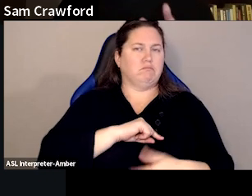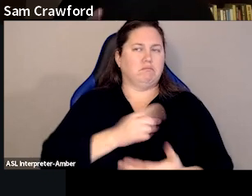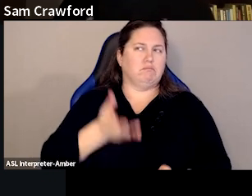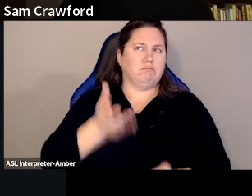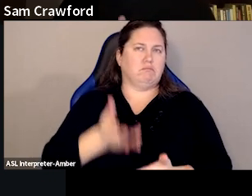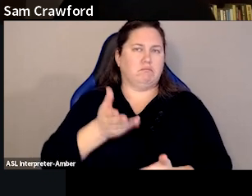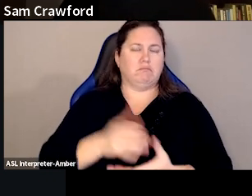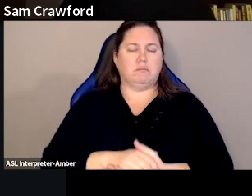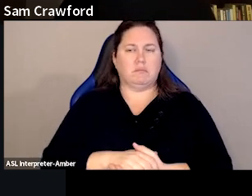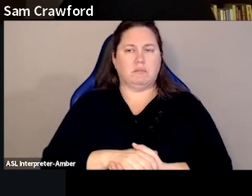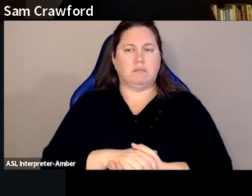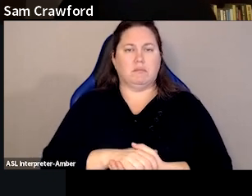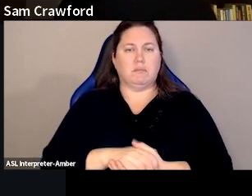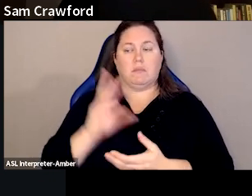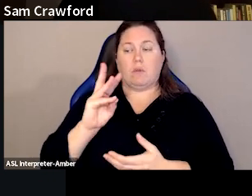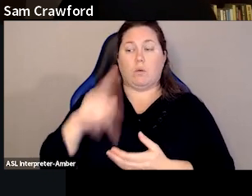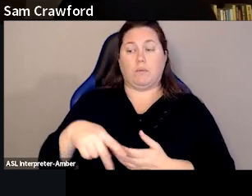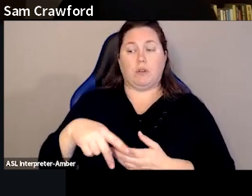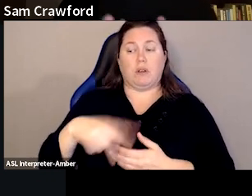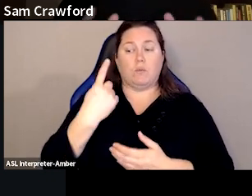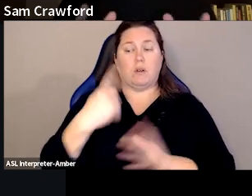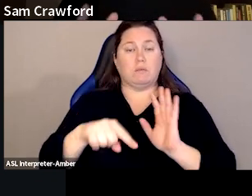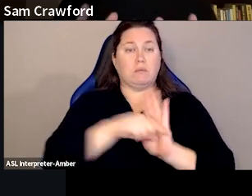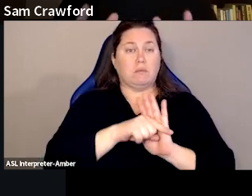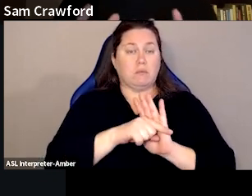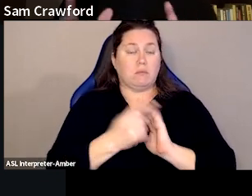the only downside to WordPress, I would say, is that